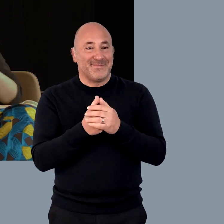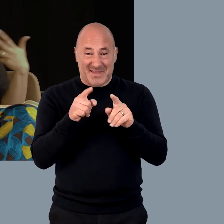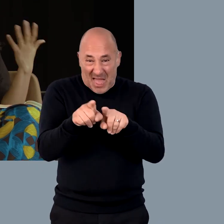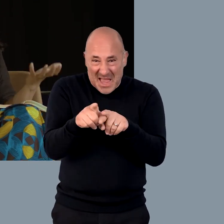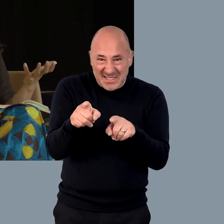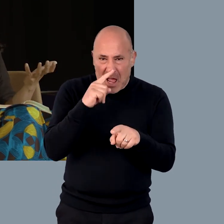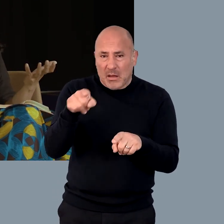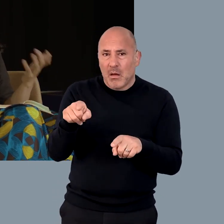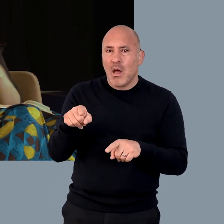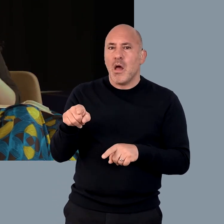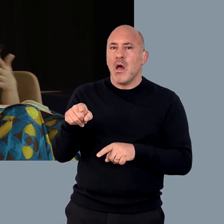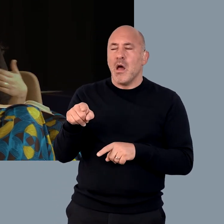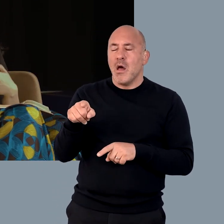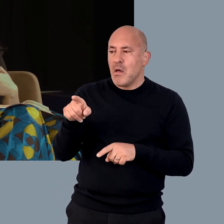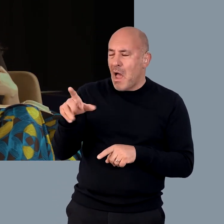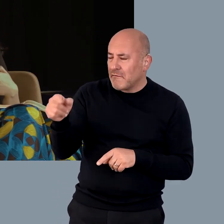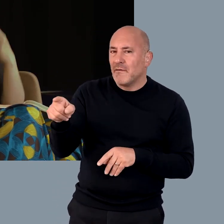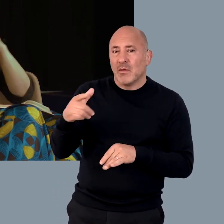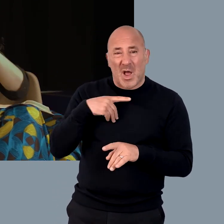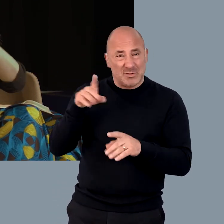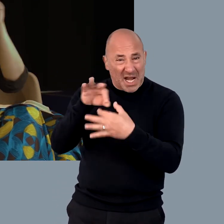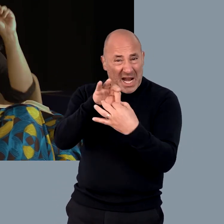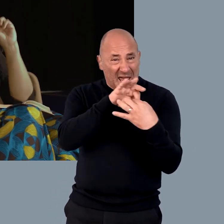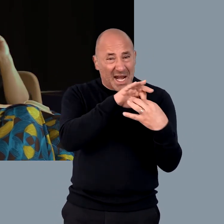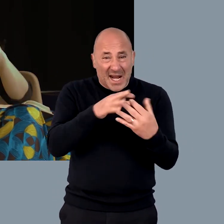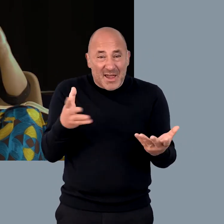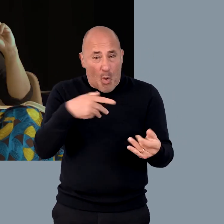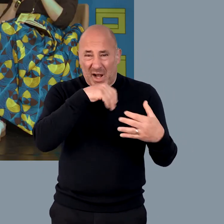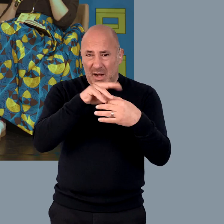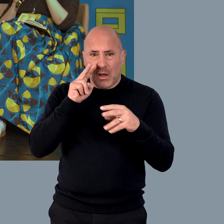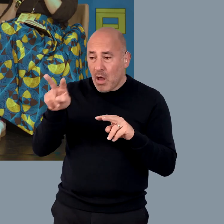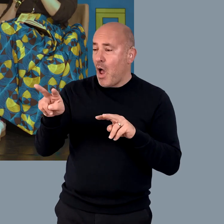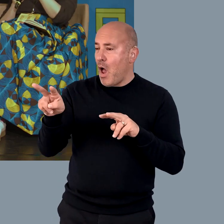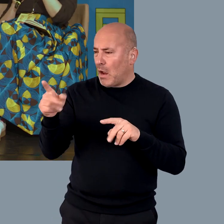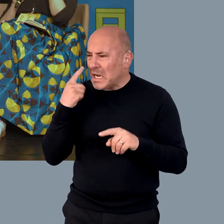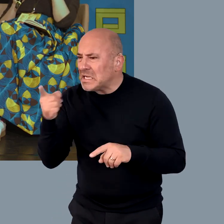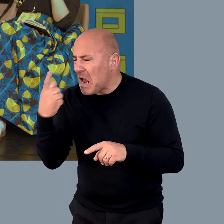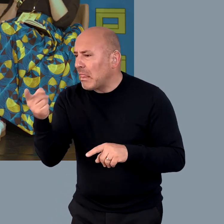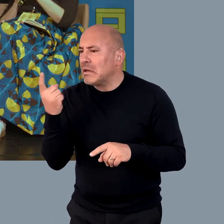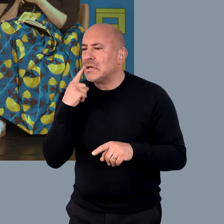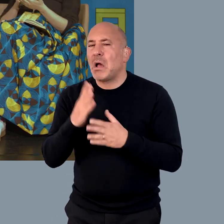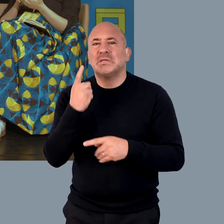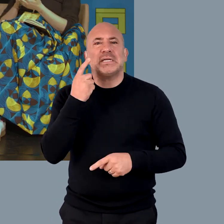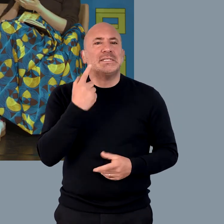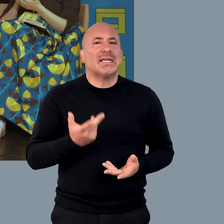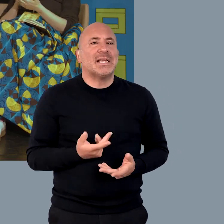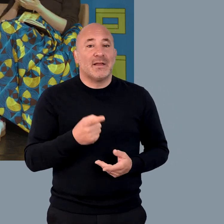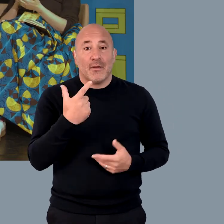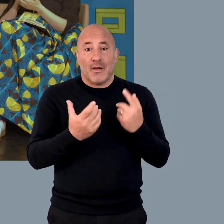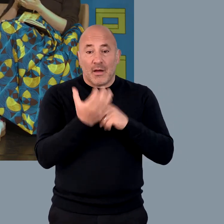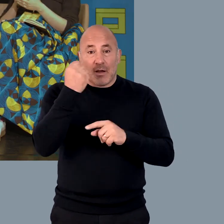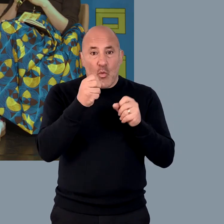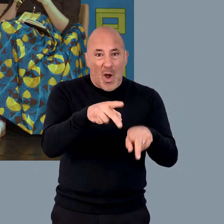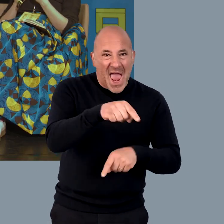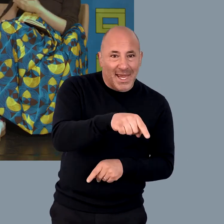But then, as you said, you have that example that others can then pick up from. And because it's interconnected and everyone looks at everyone else, and it's got to be easy